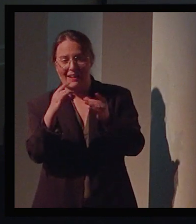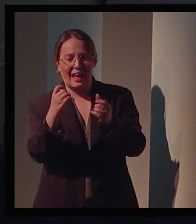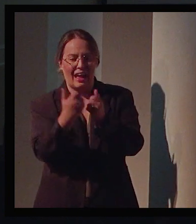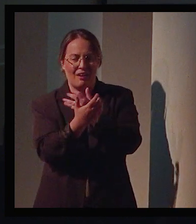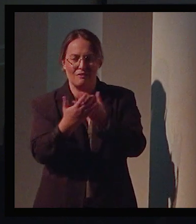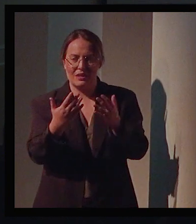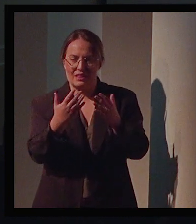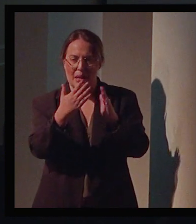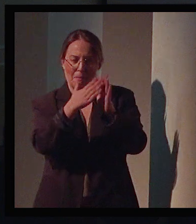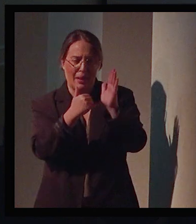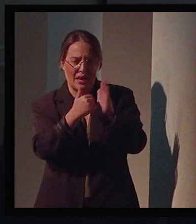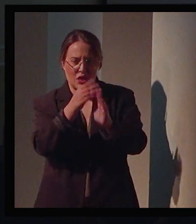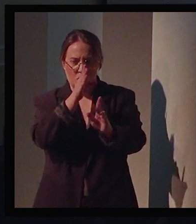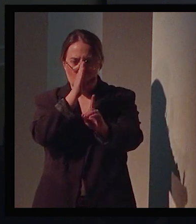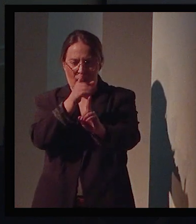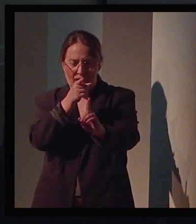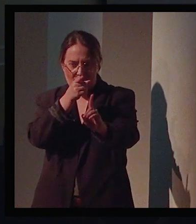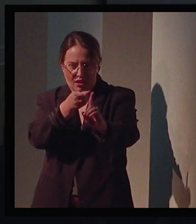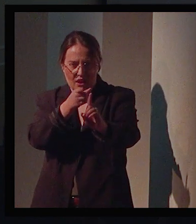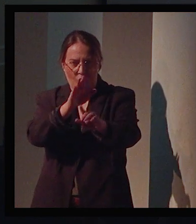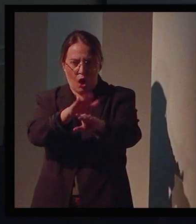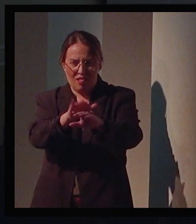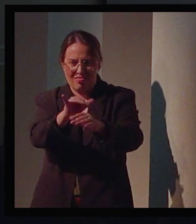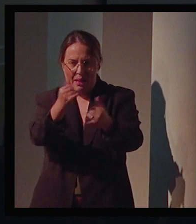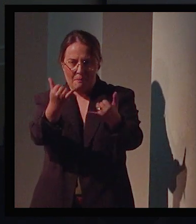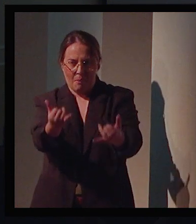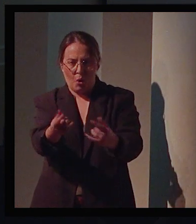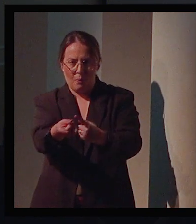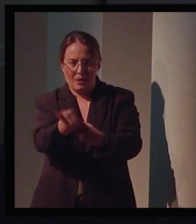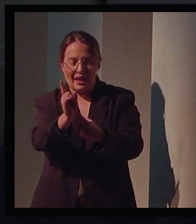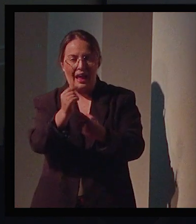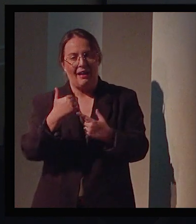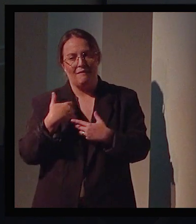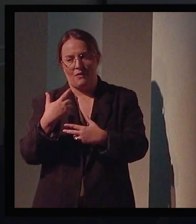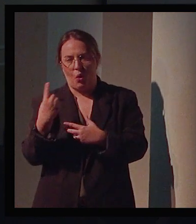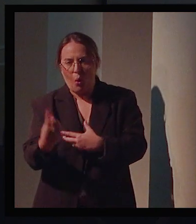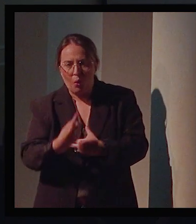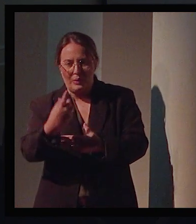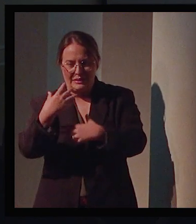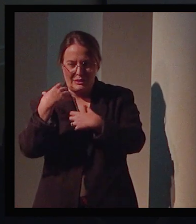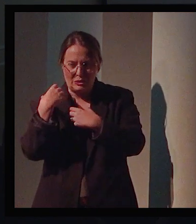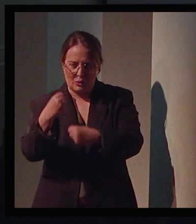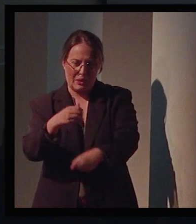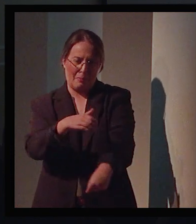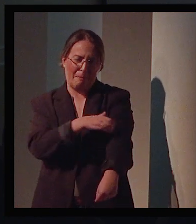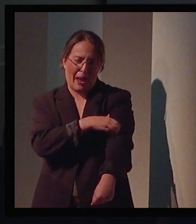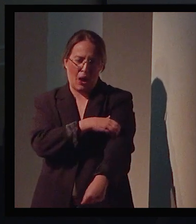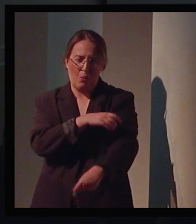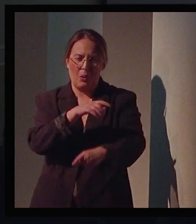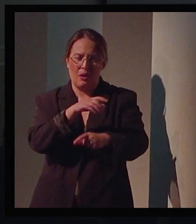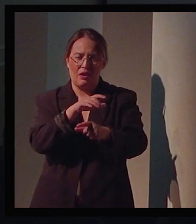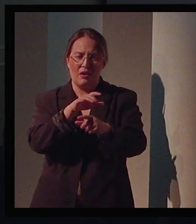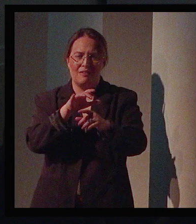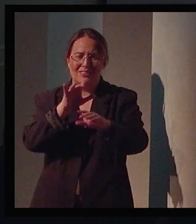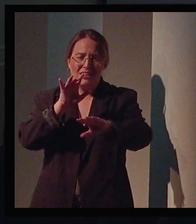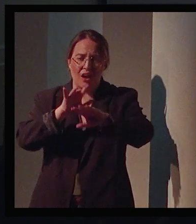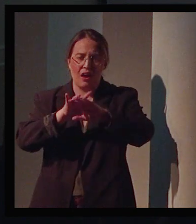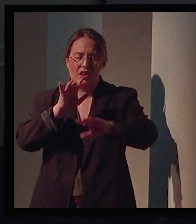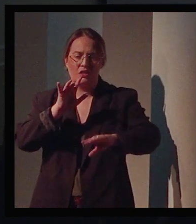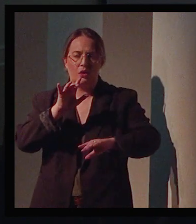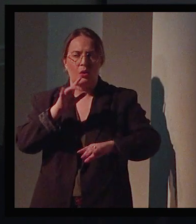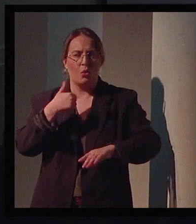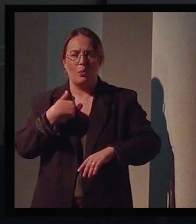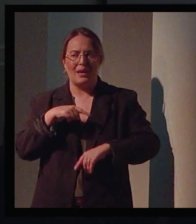painted directly and on the spot has always a strength, a power, a vivacity of touch, which one